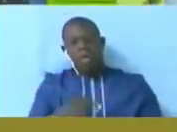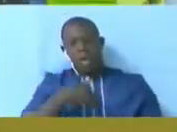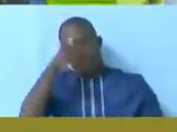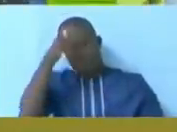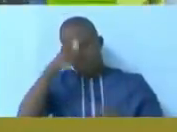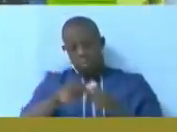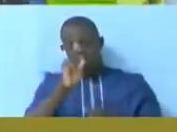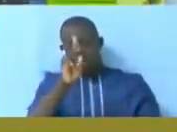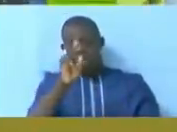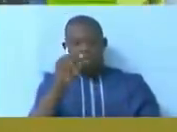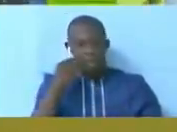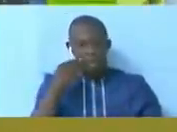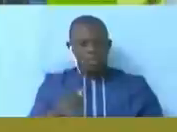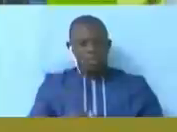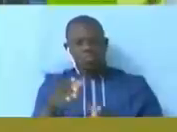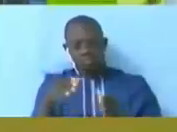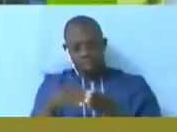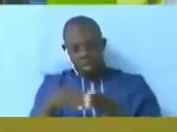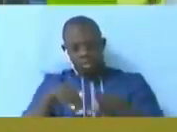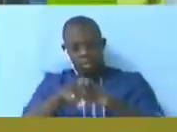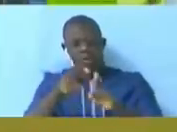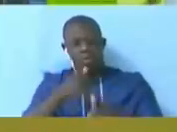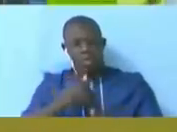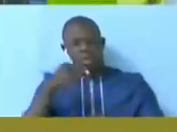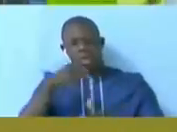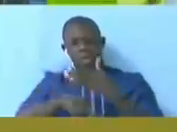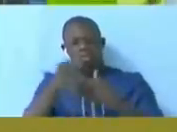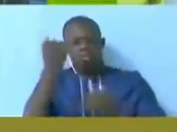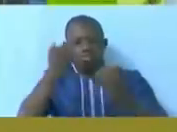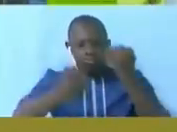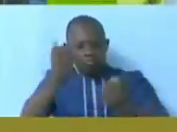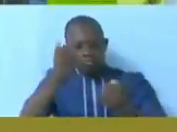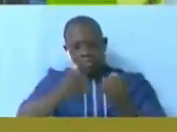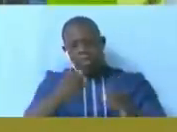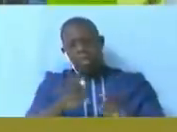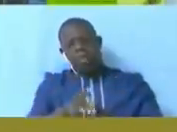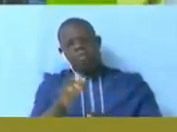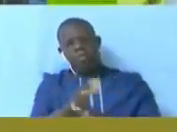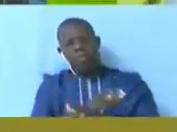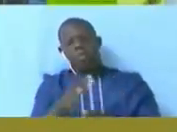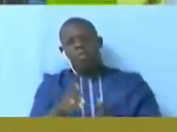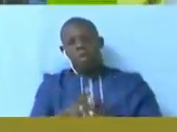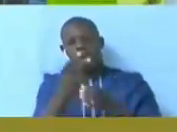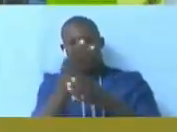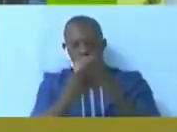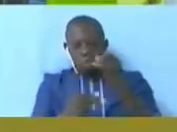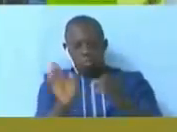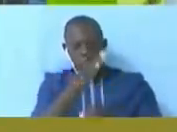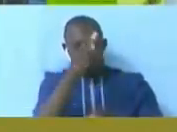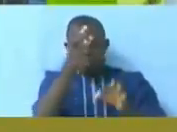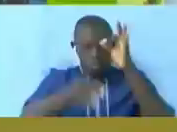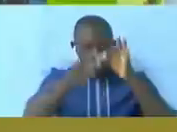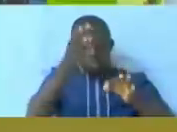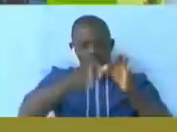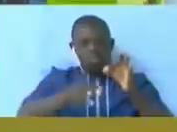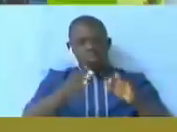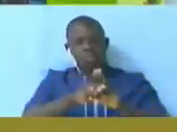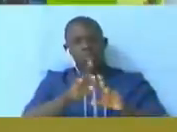one day he picked me in his car. We were both going to Kanifi Magistrate's